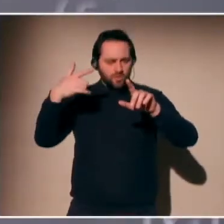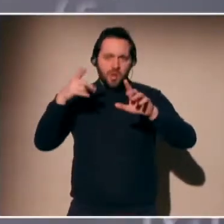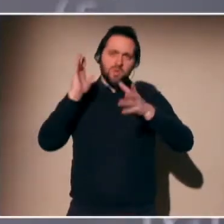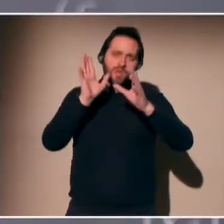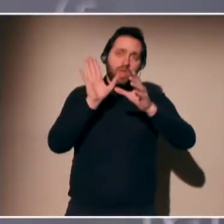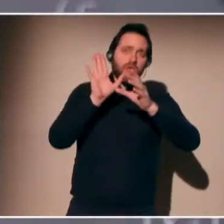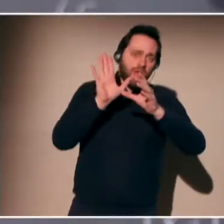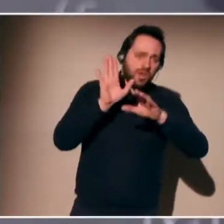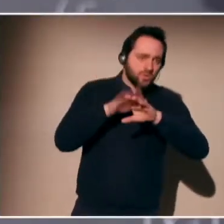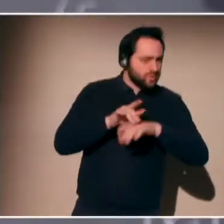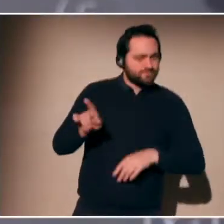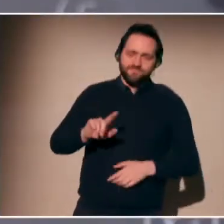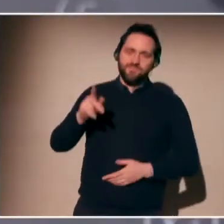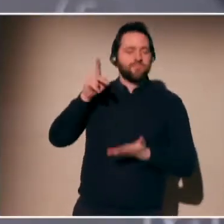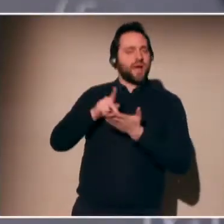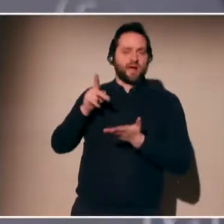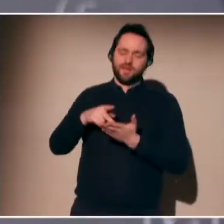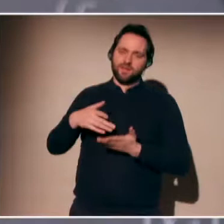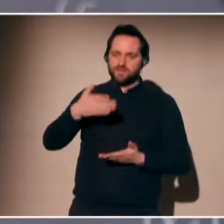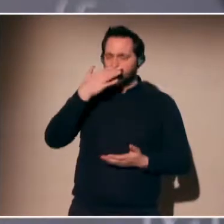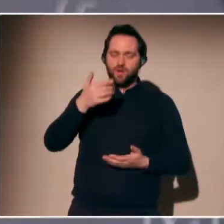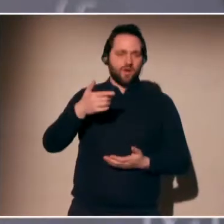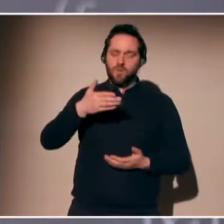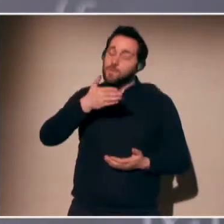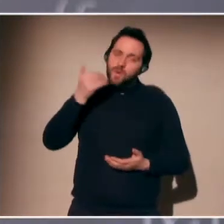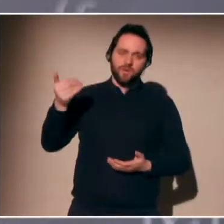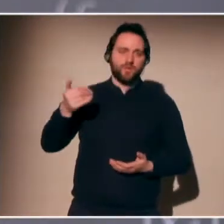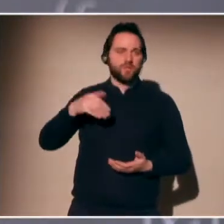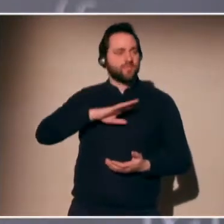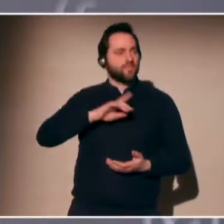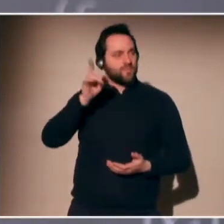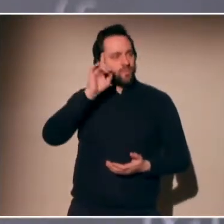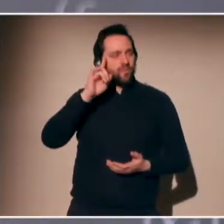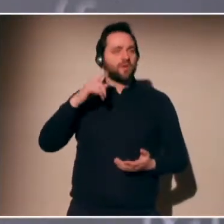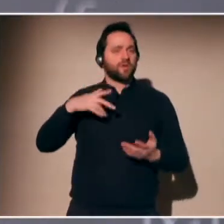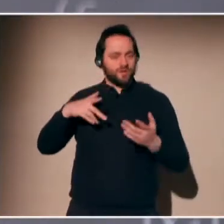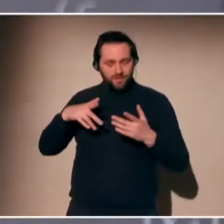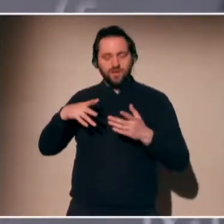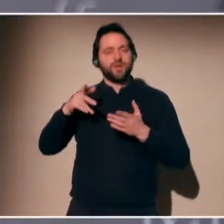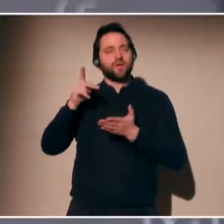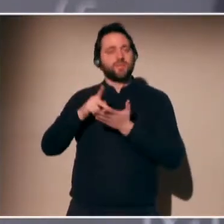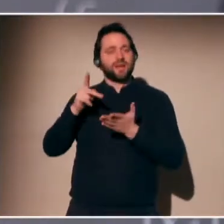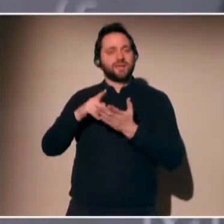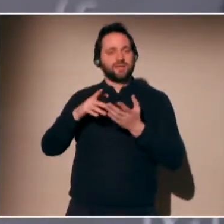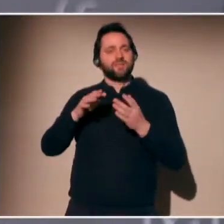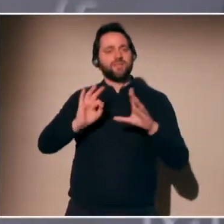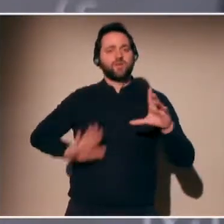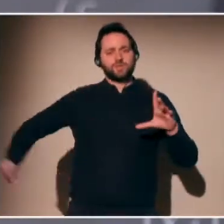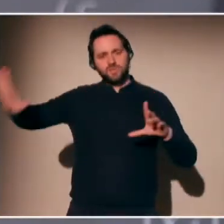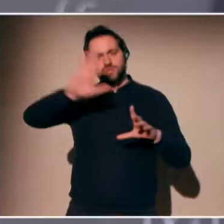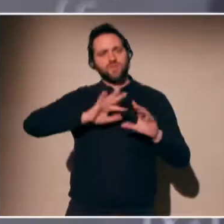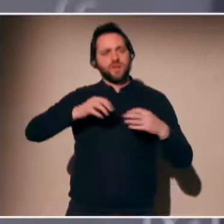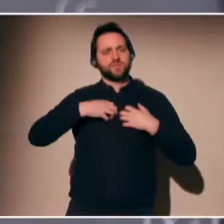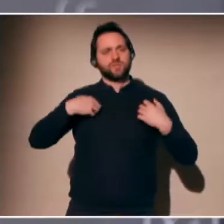the opportunities were actually bigger here in Paris, mainly due to the fact that there were very little advanced AI